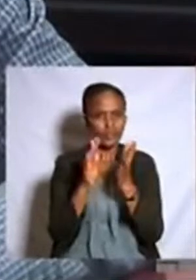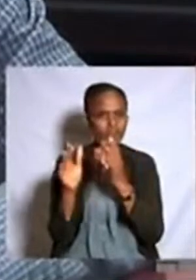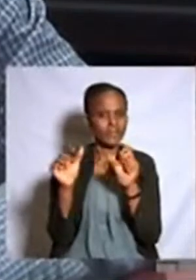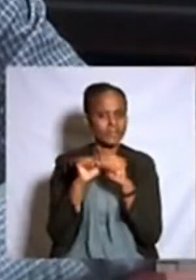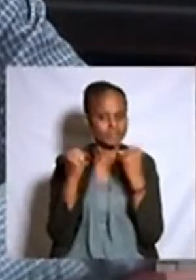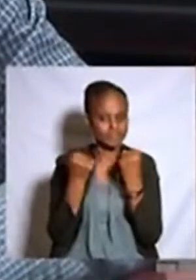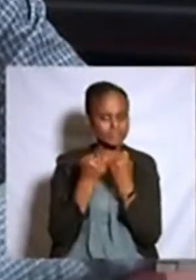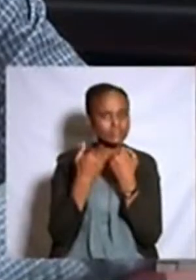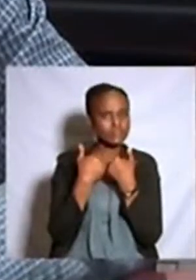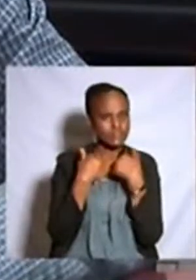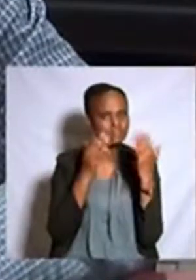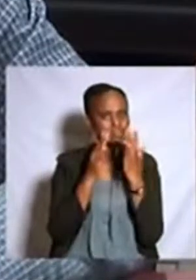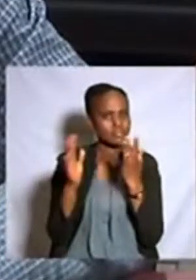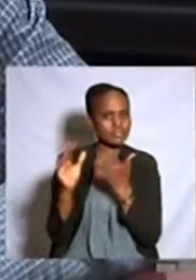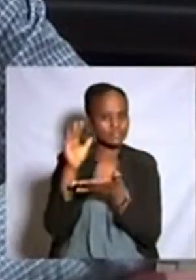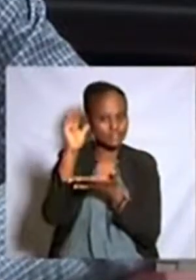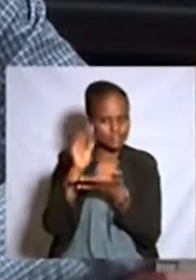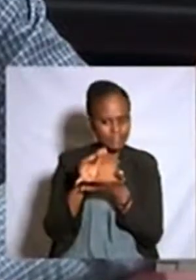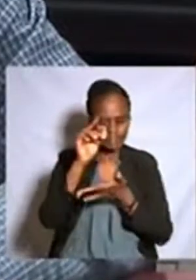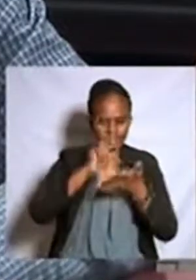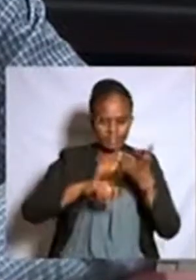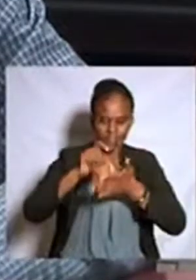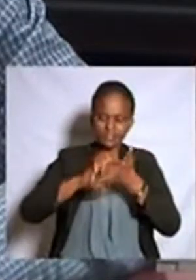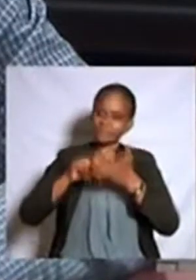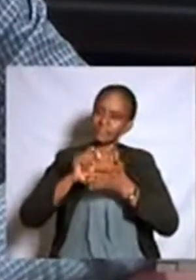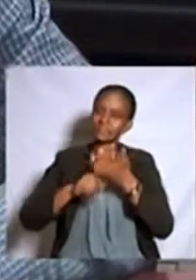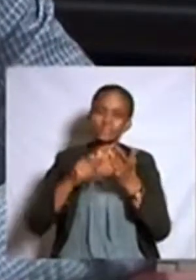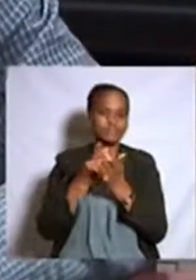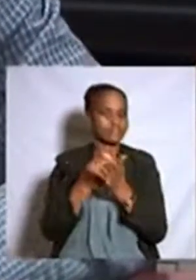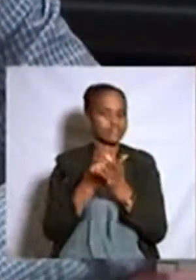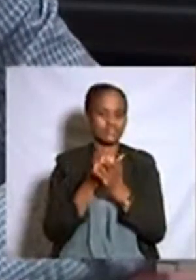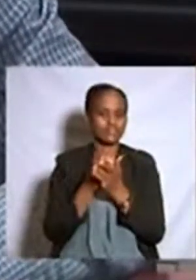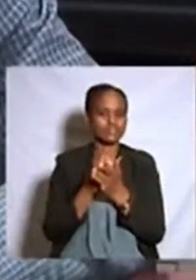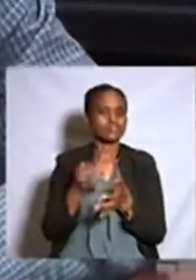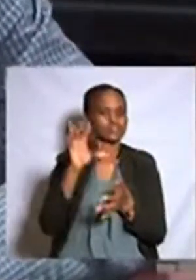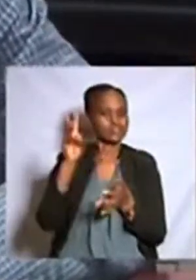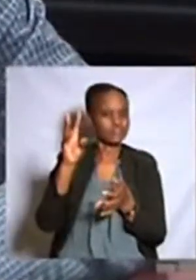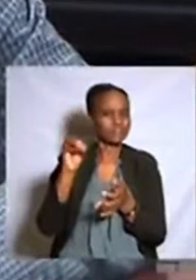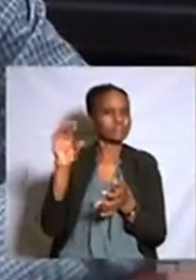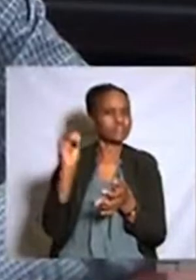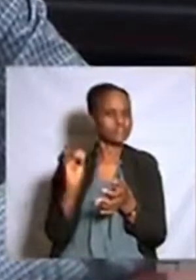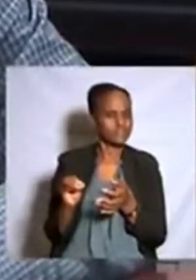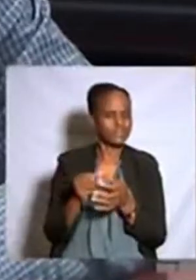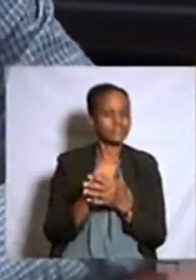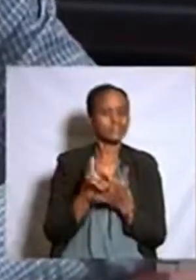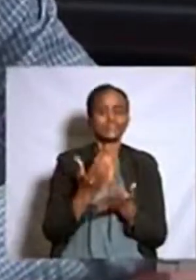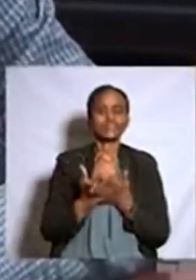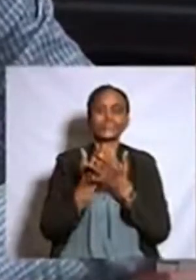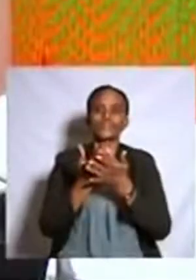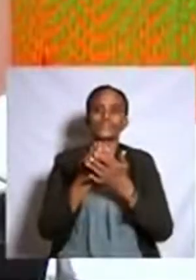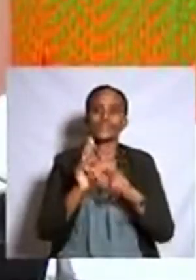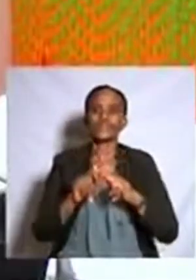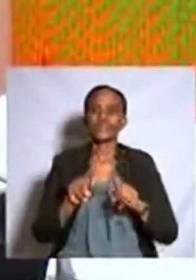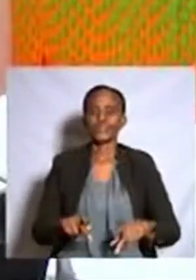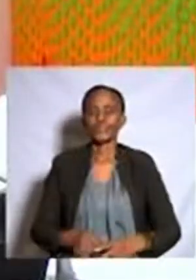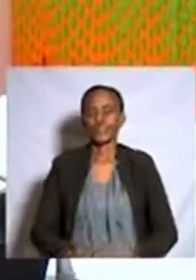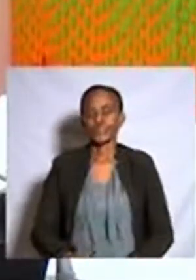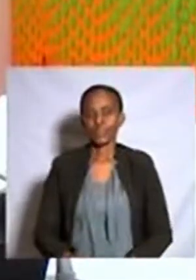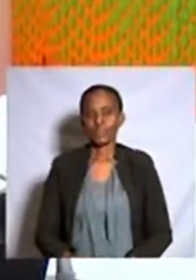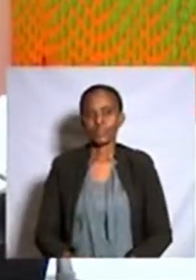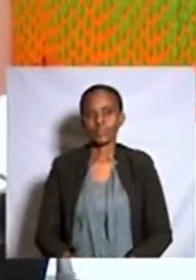society had intended to reduce the cost-to-income ratio by 60%. I submit, Chair.